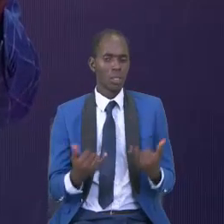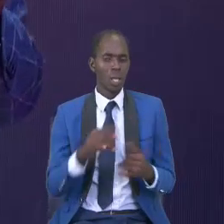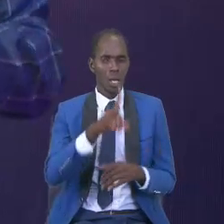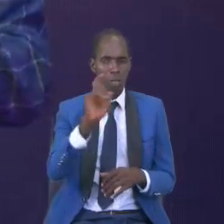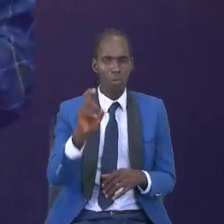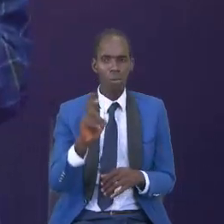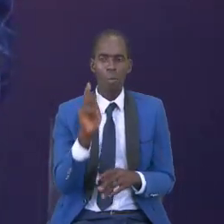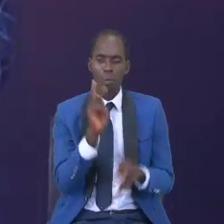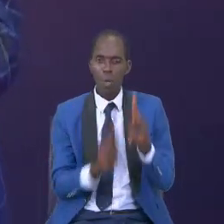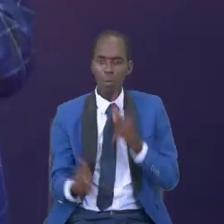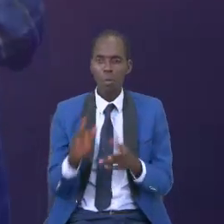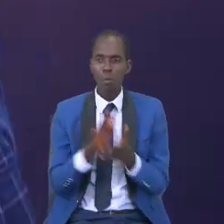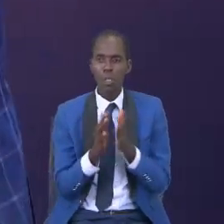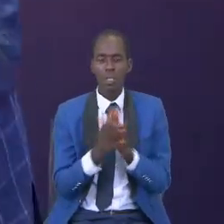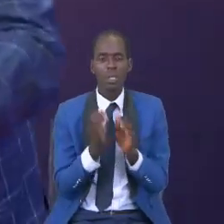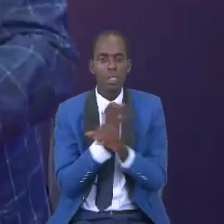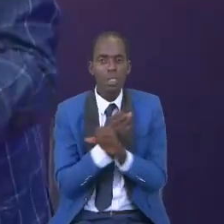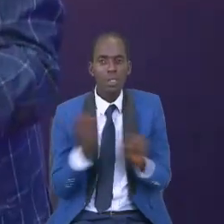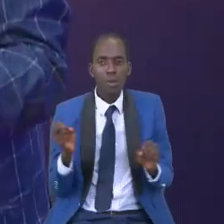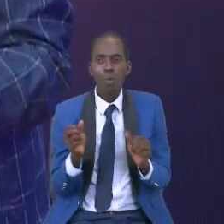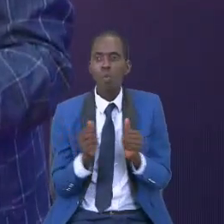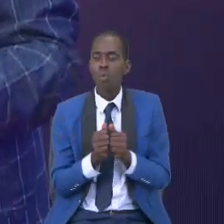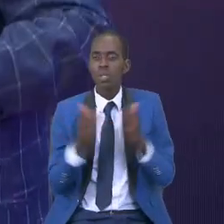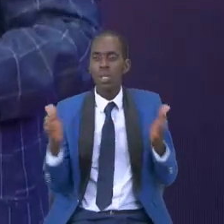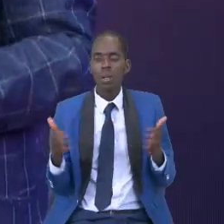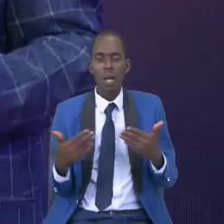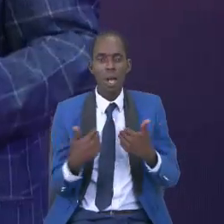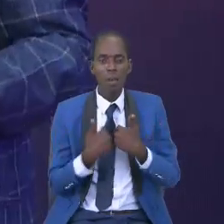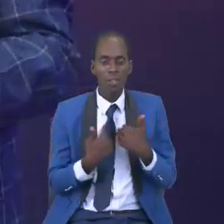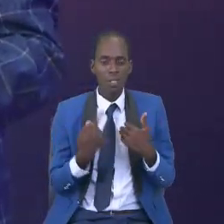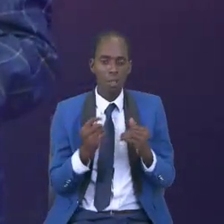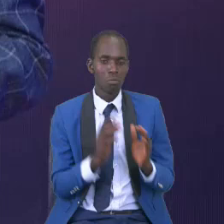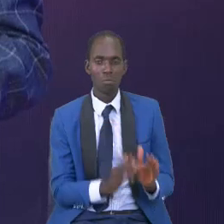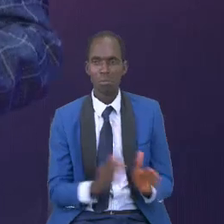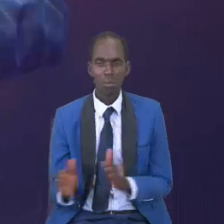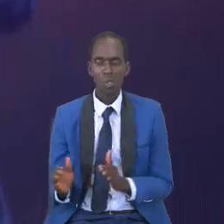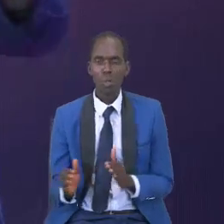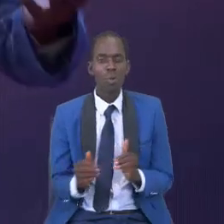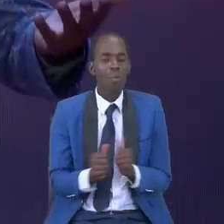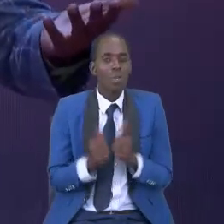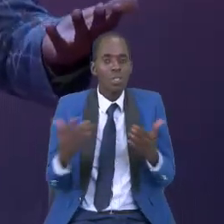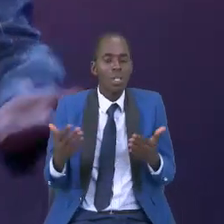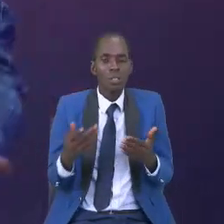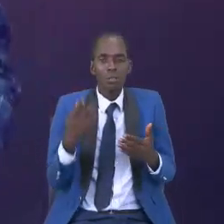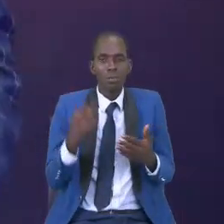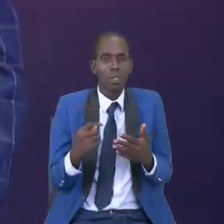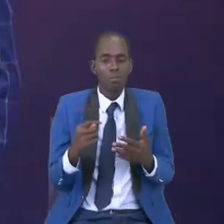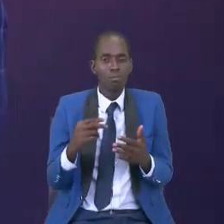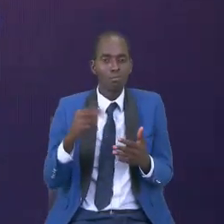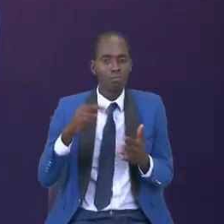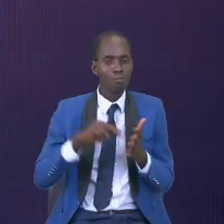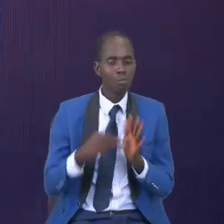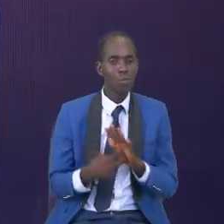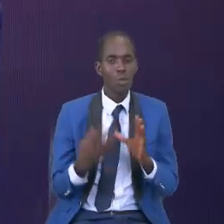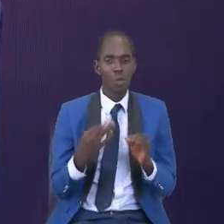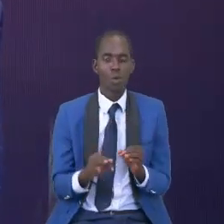intention, without our wanting them to be converted, without our voluntarily going out to preach to